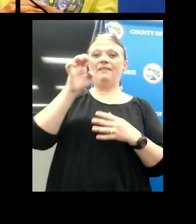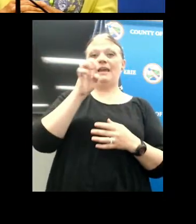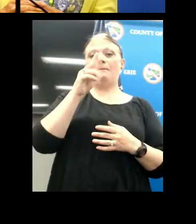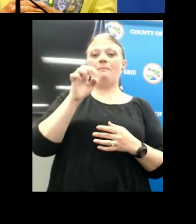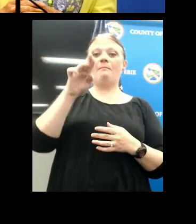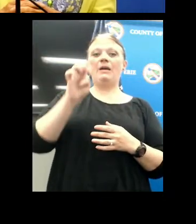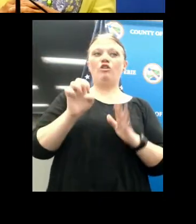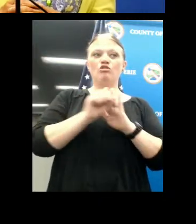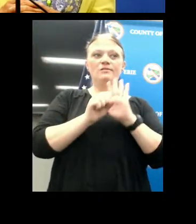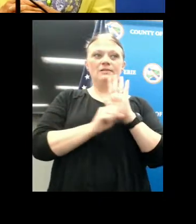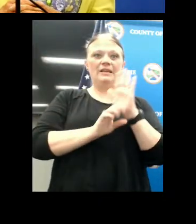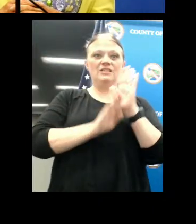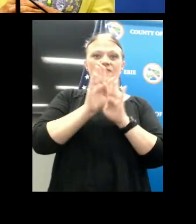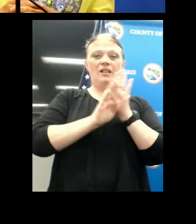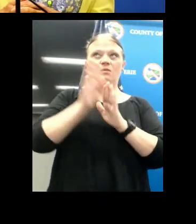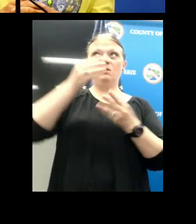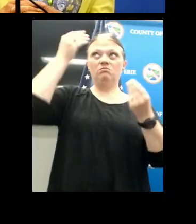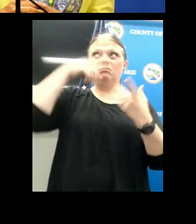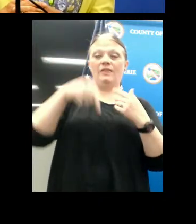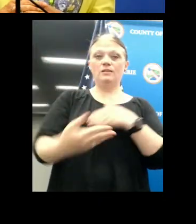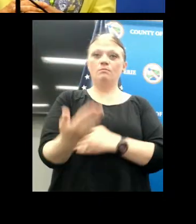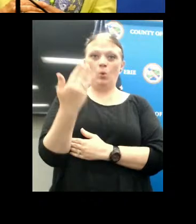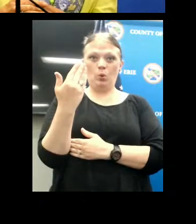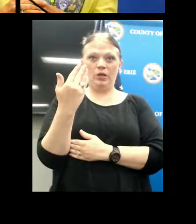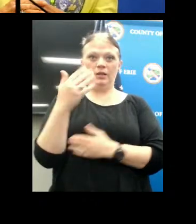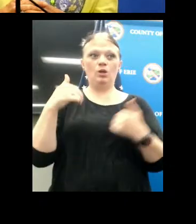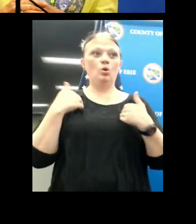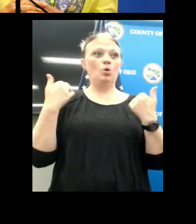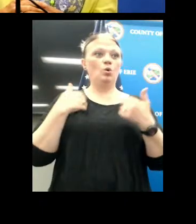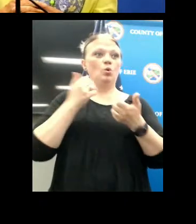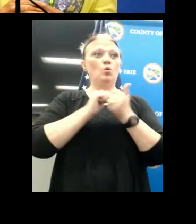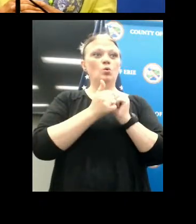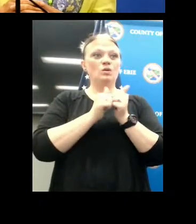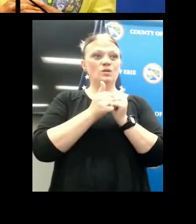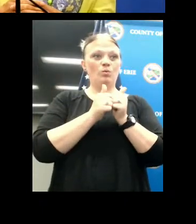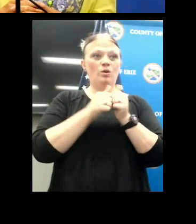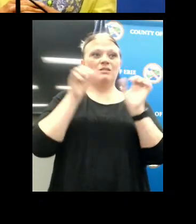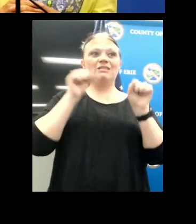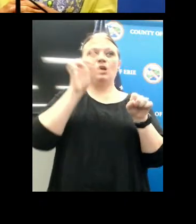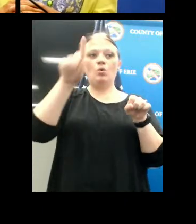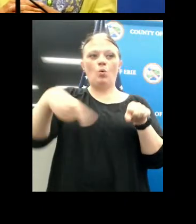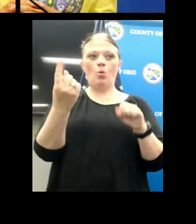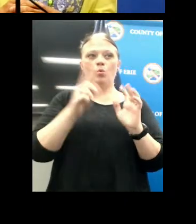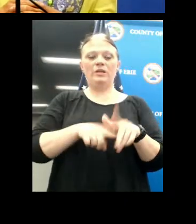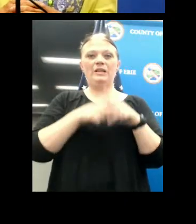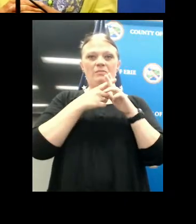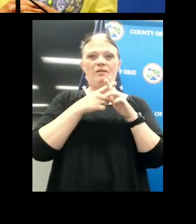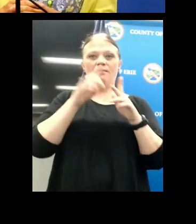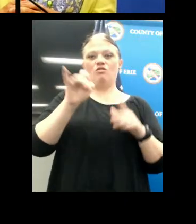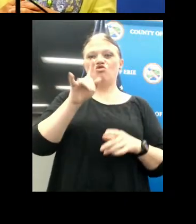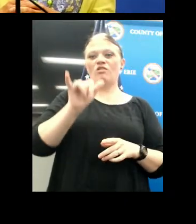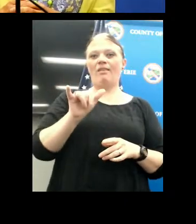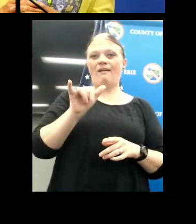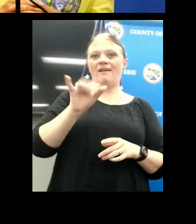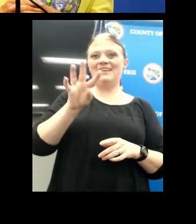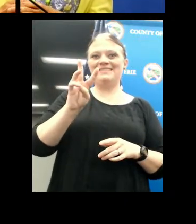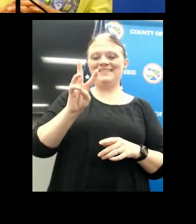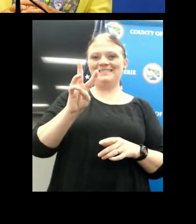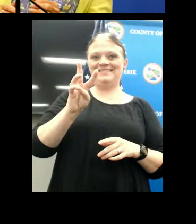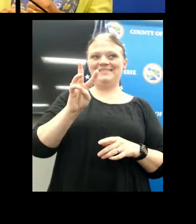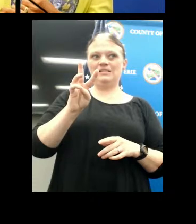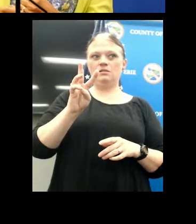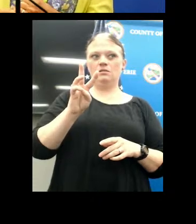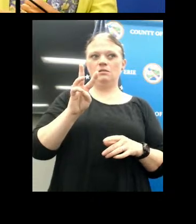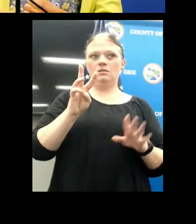Empire State Development this morning that youth sports can only begin on July 6th, and that